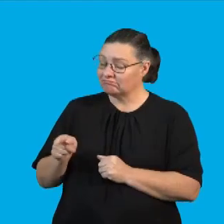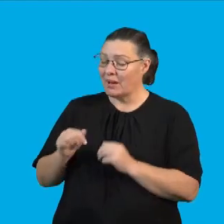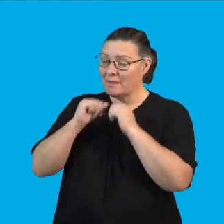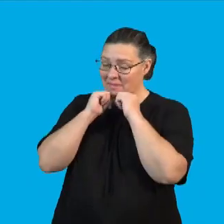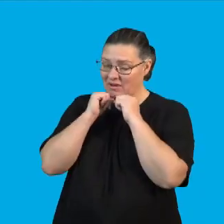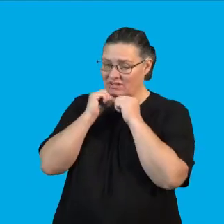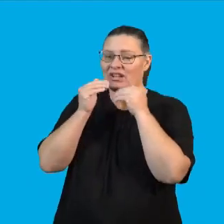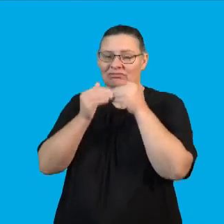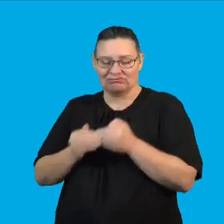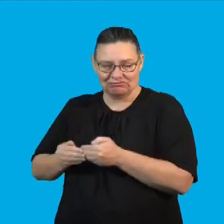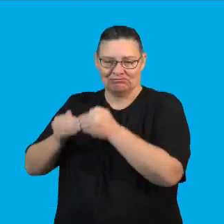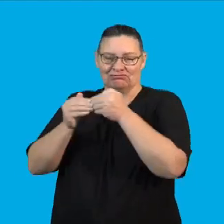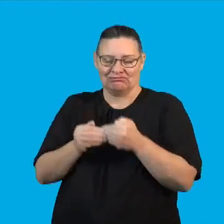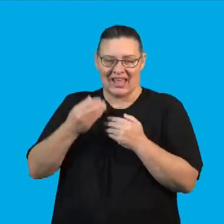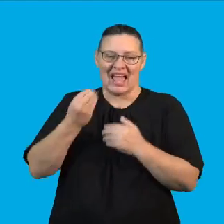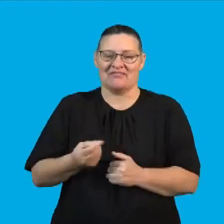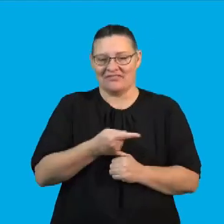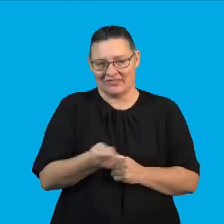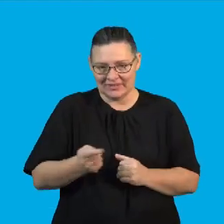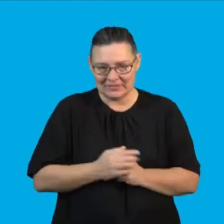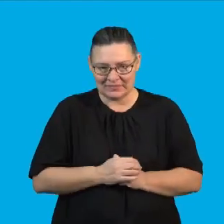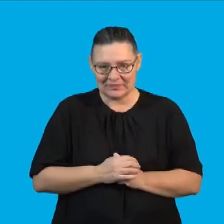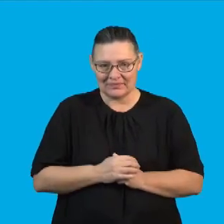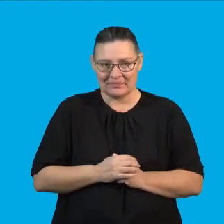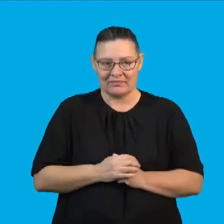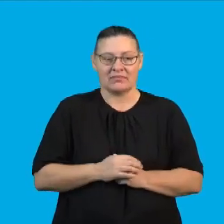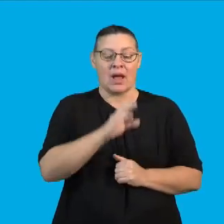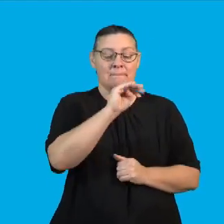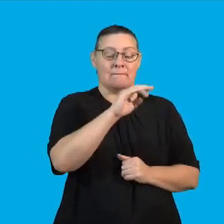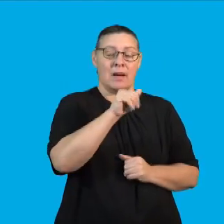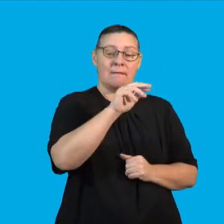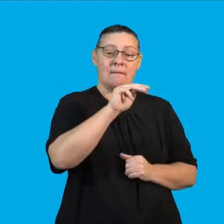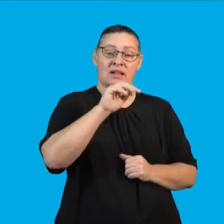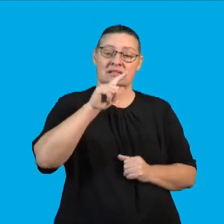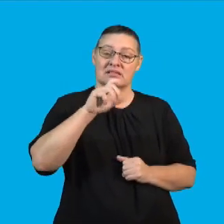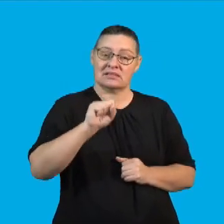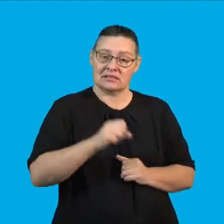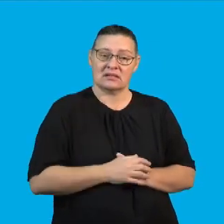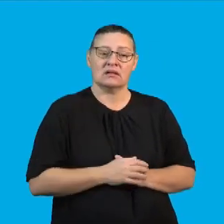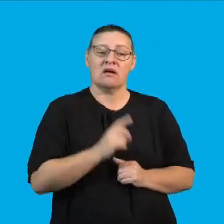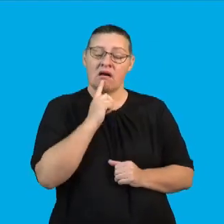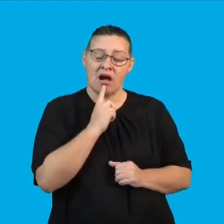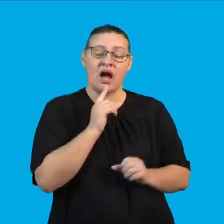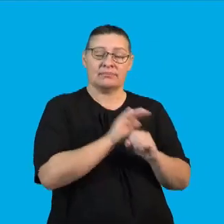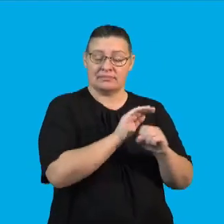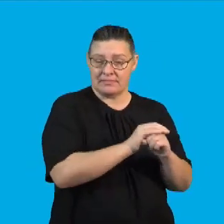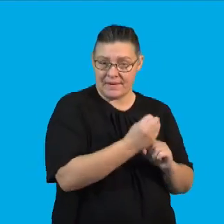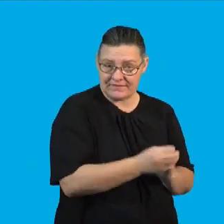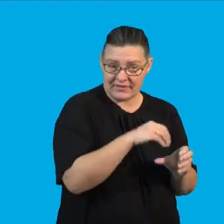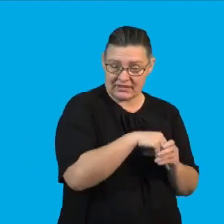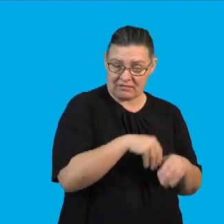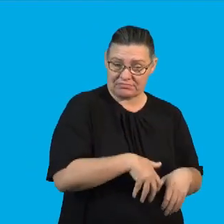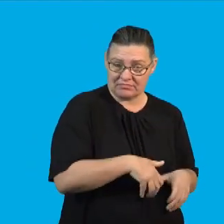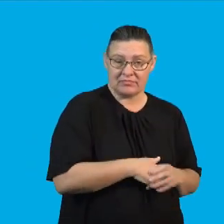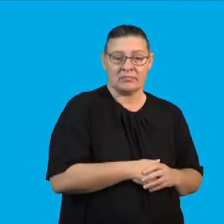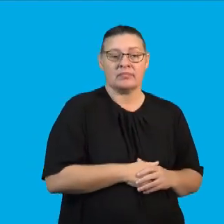And yes, there is a need for parental care. Mammals, fertilization